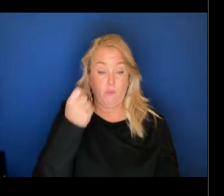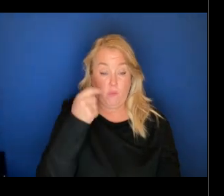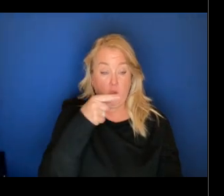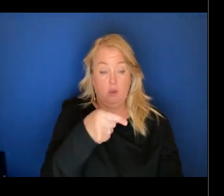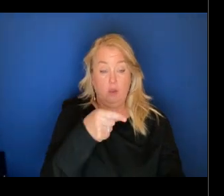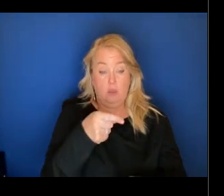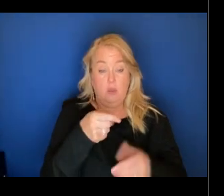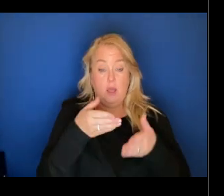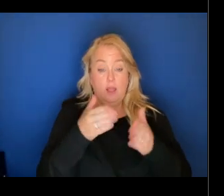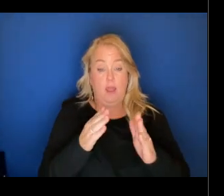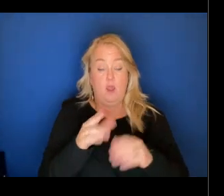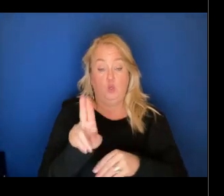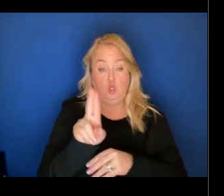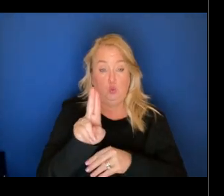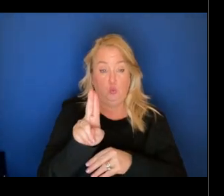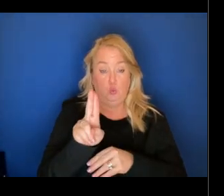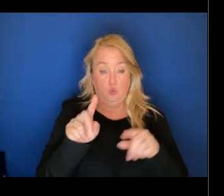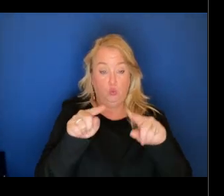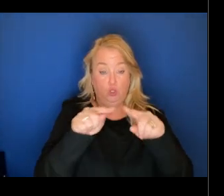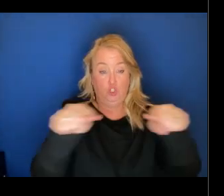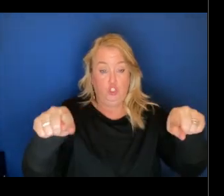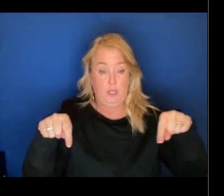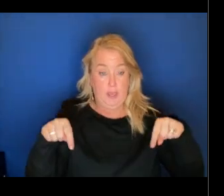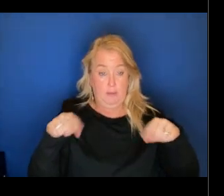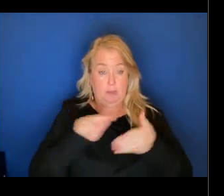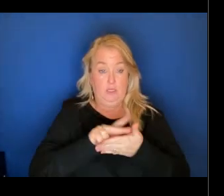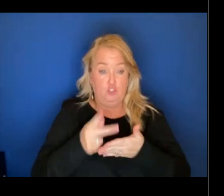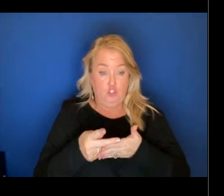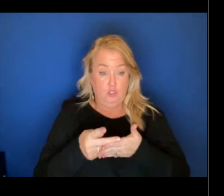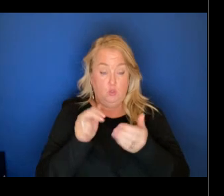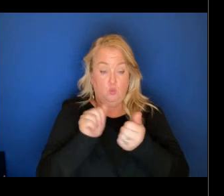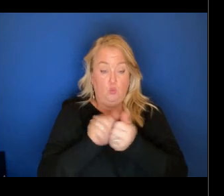U-shaped kitchens with a sink or